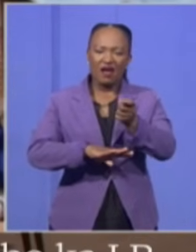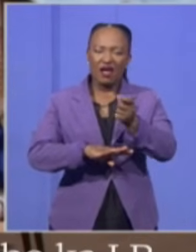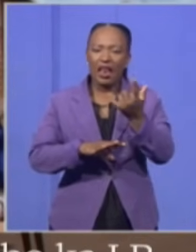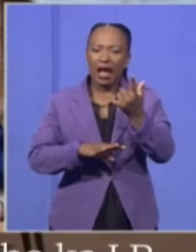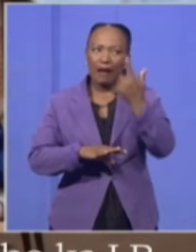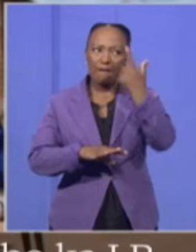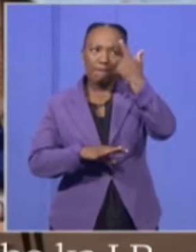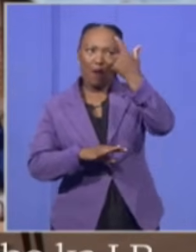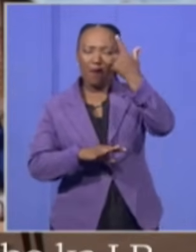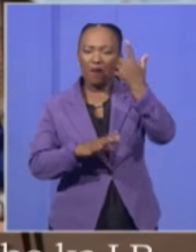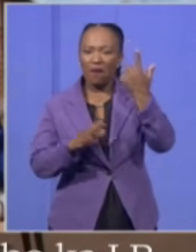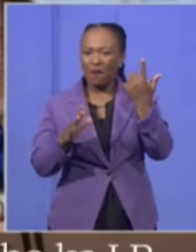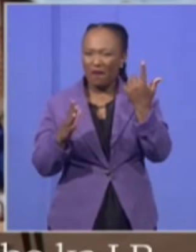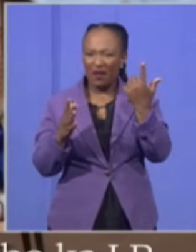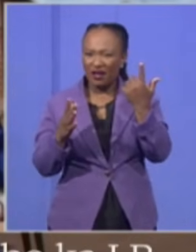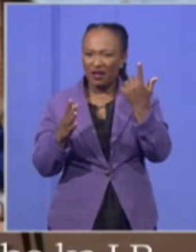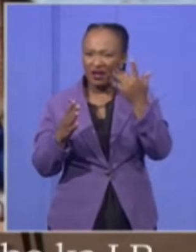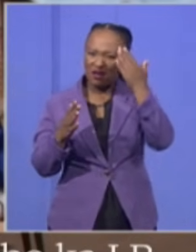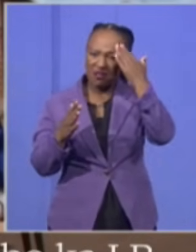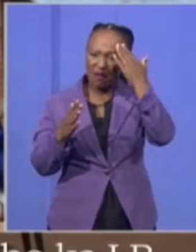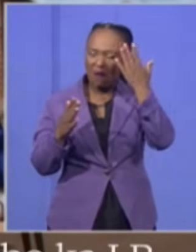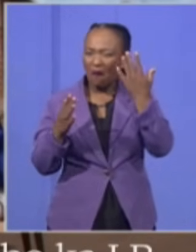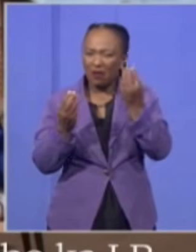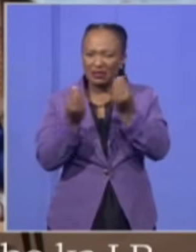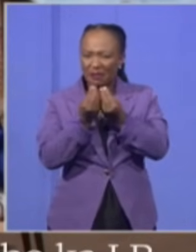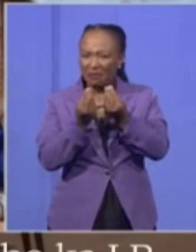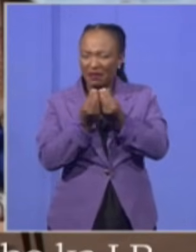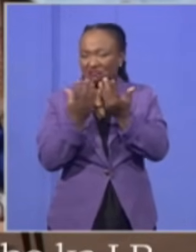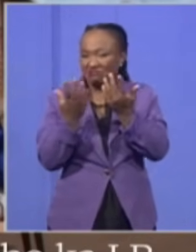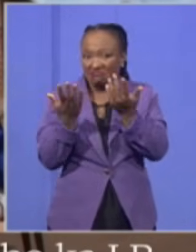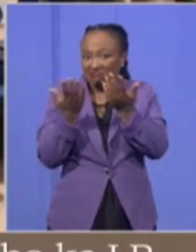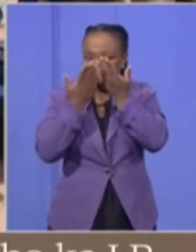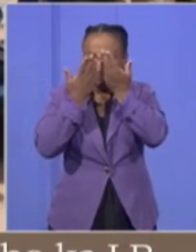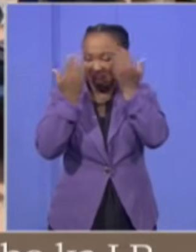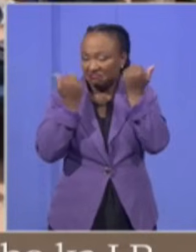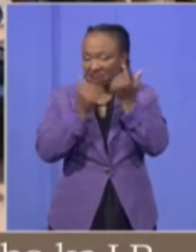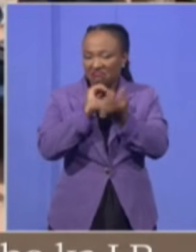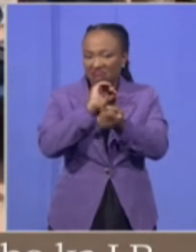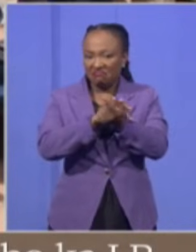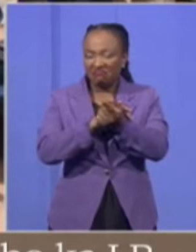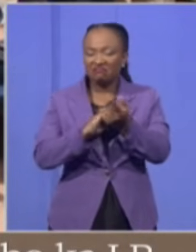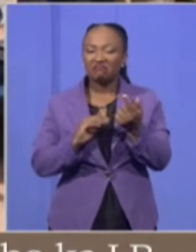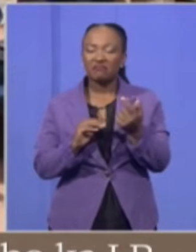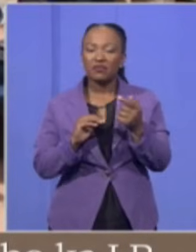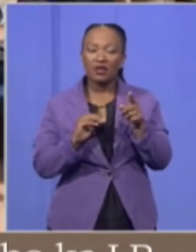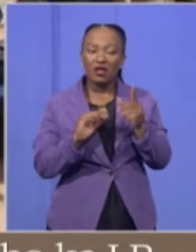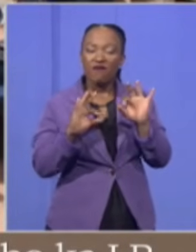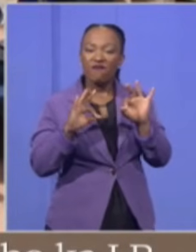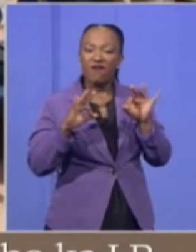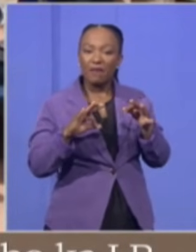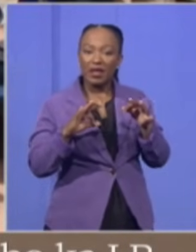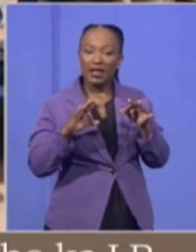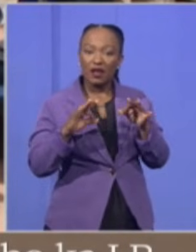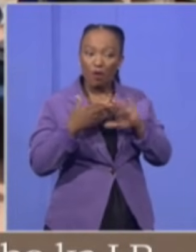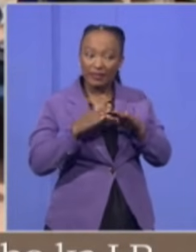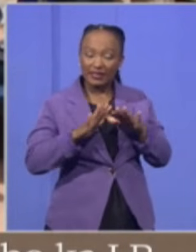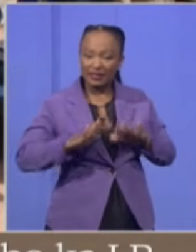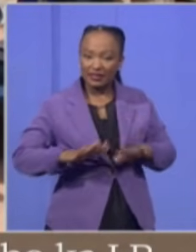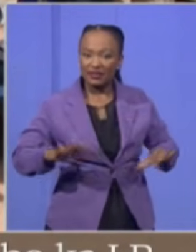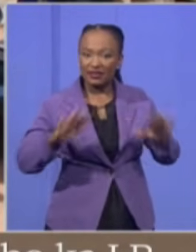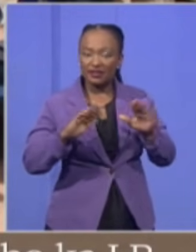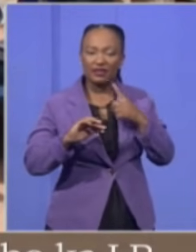yayo a ke tse gore ke bulete gore ke mosebe o bereka mo we don't know. Badudi ba motse wa 8 Flag le bona ba re ba sa thušitšwe ke